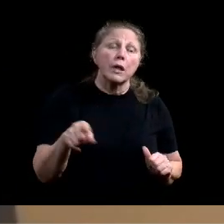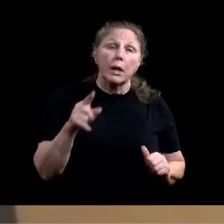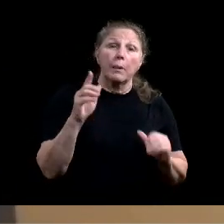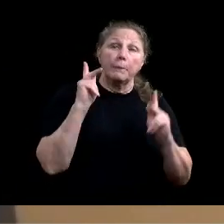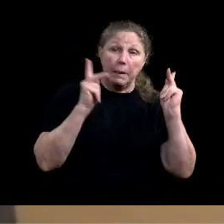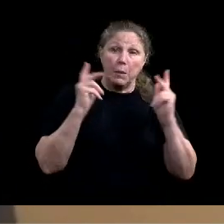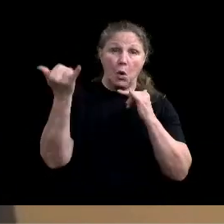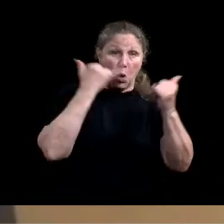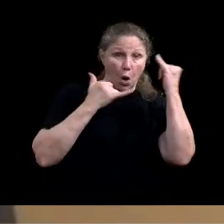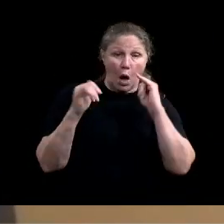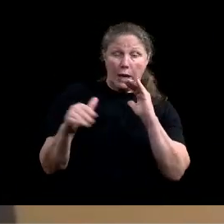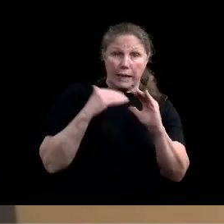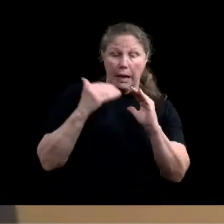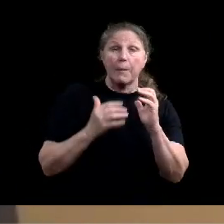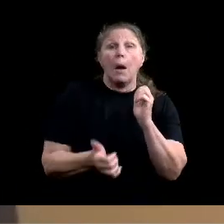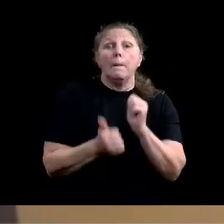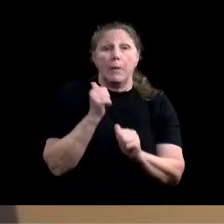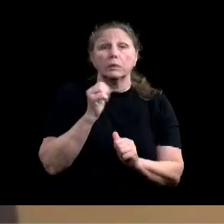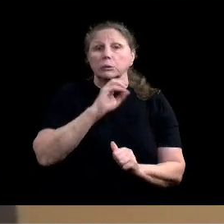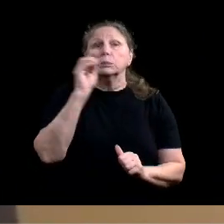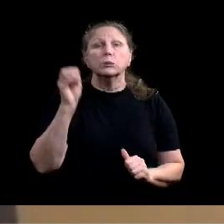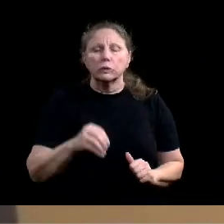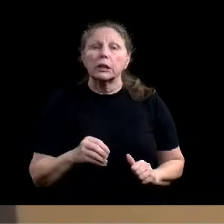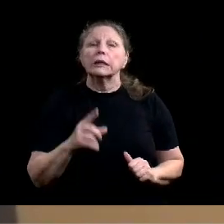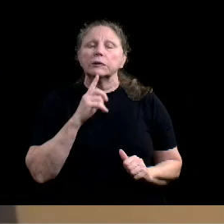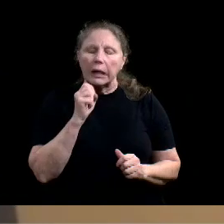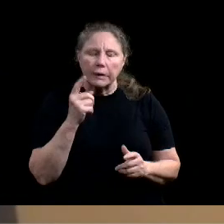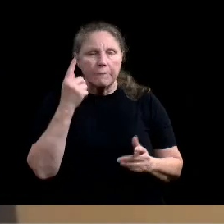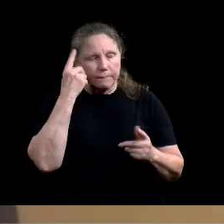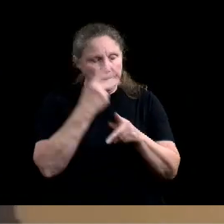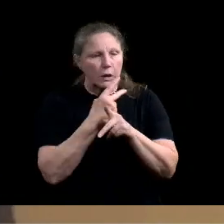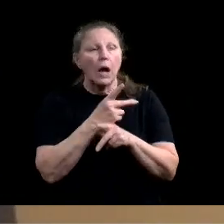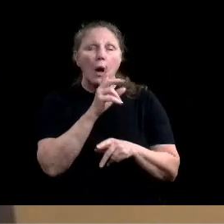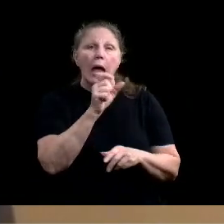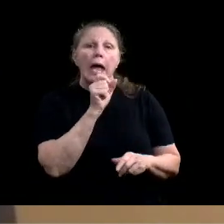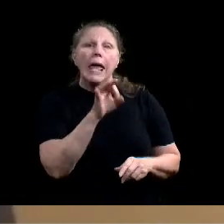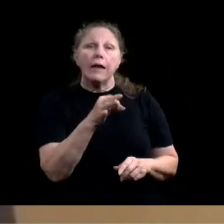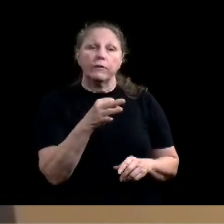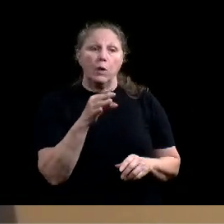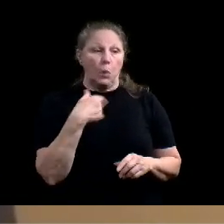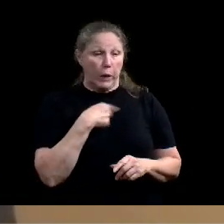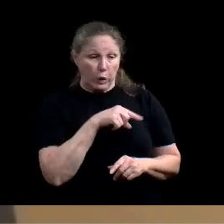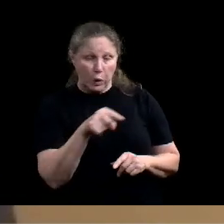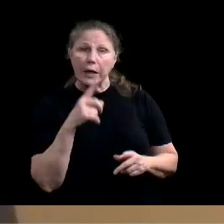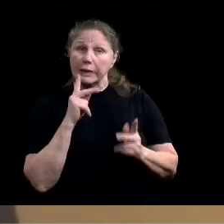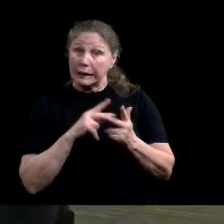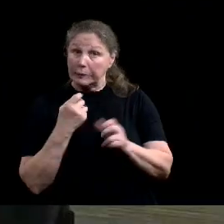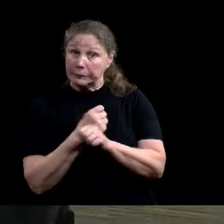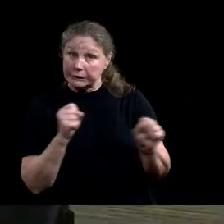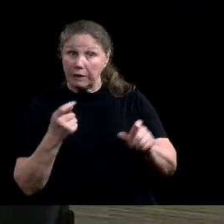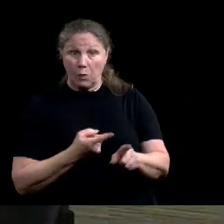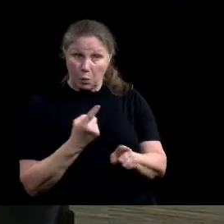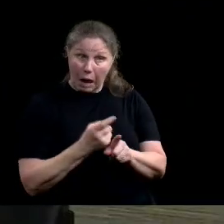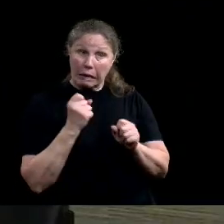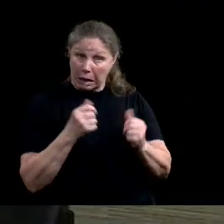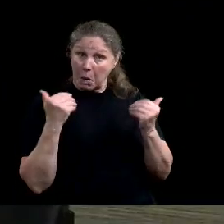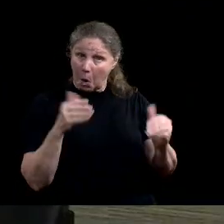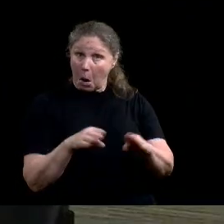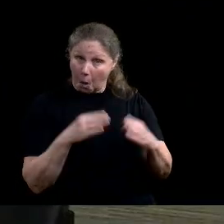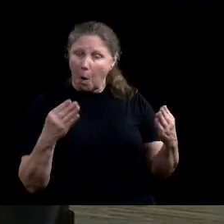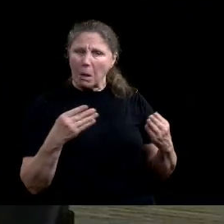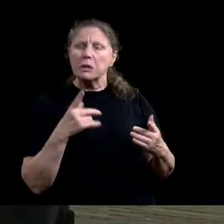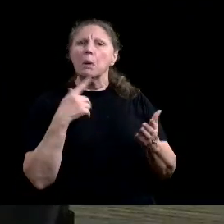out safe ways to move forward with this, and that's exactly what we're trying to do as well. And then I've not